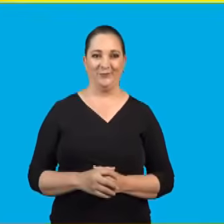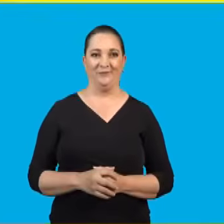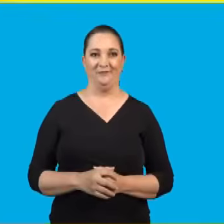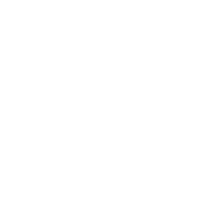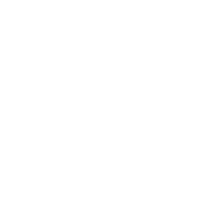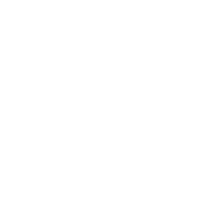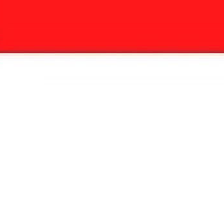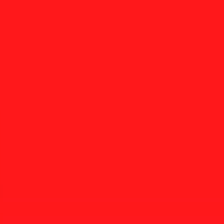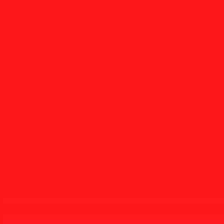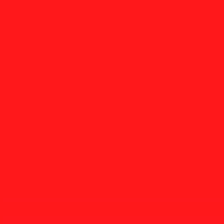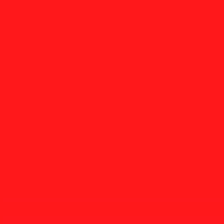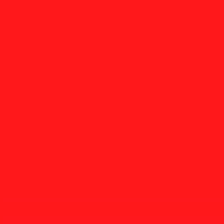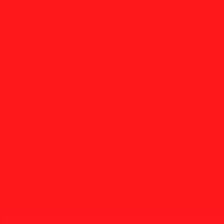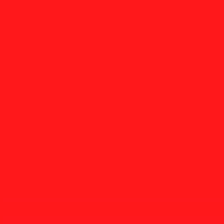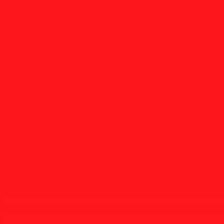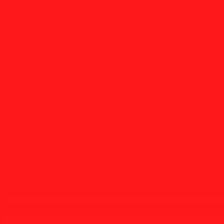you shortly.